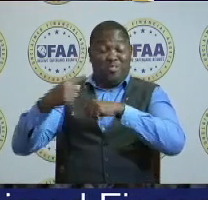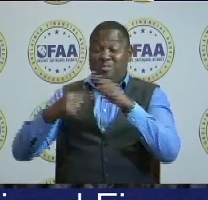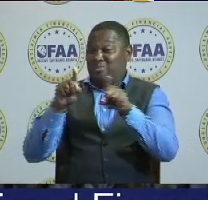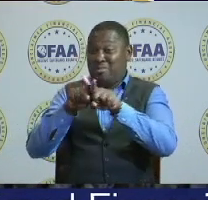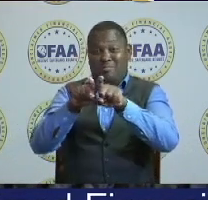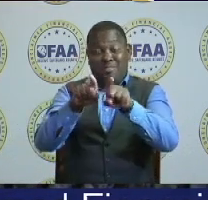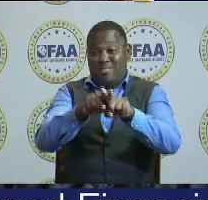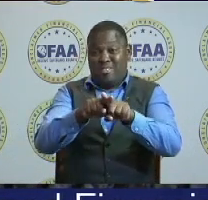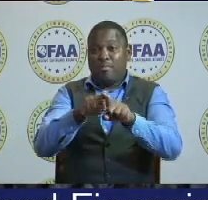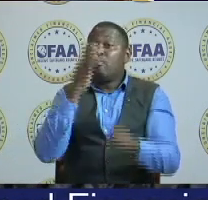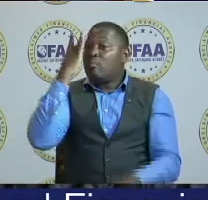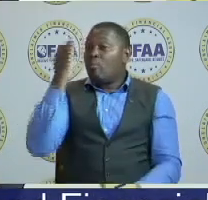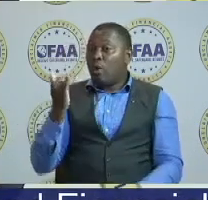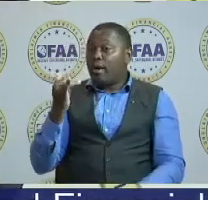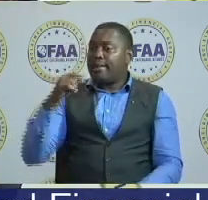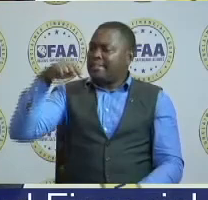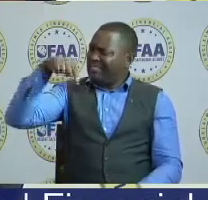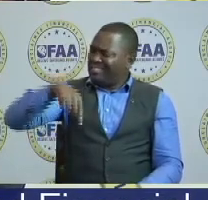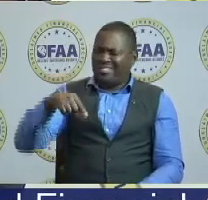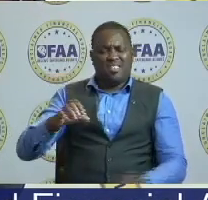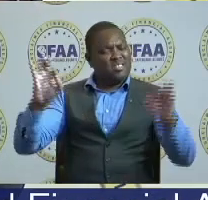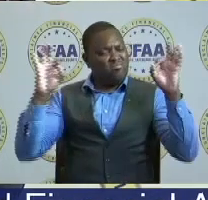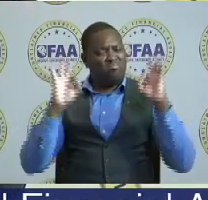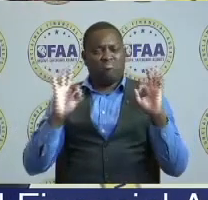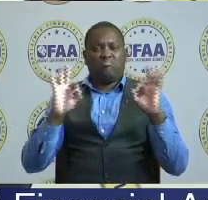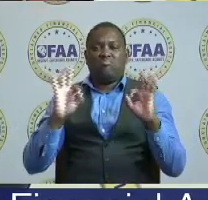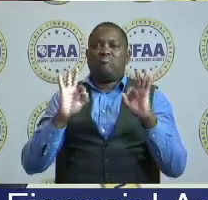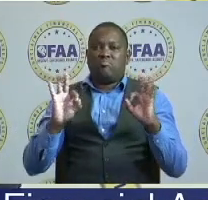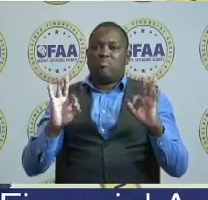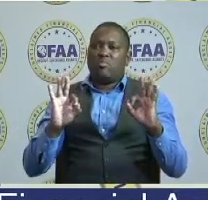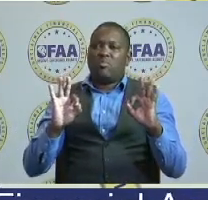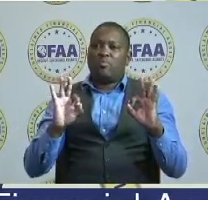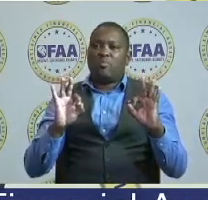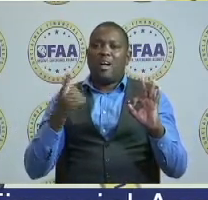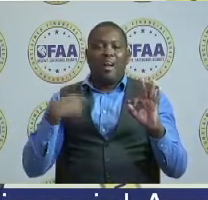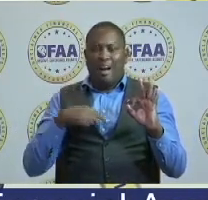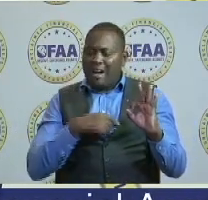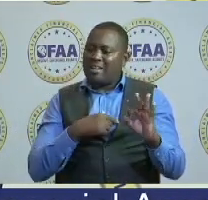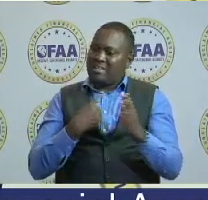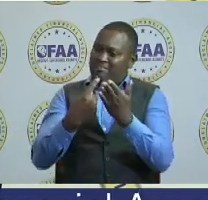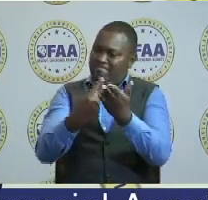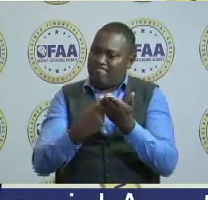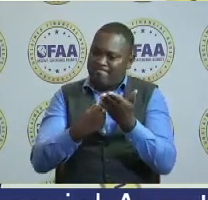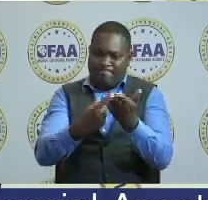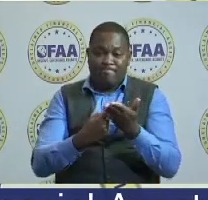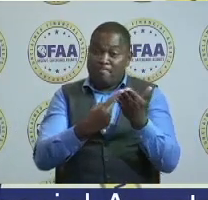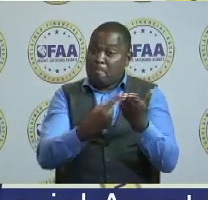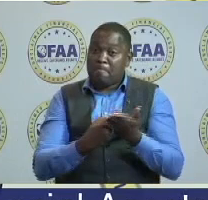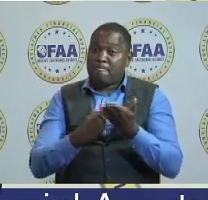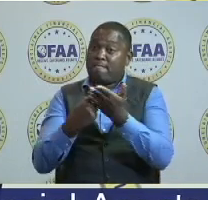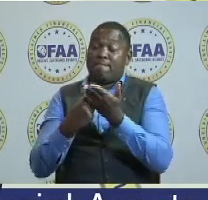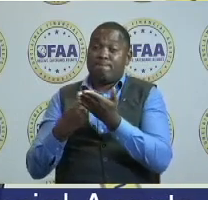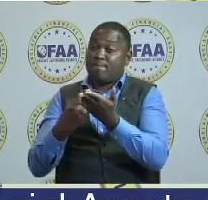as we did, because this is a fantastic way to reach out and to engage in dialogue and to give you all